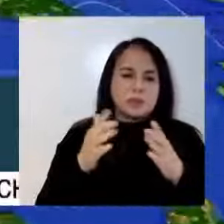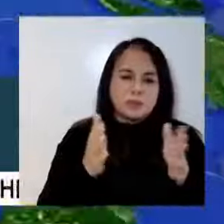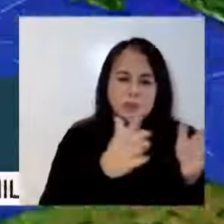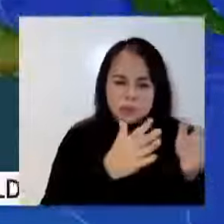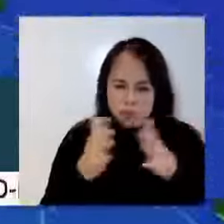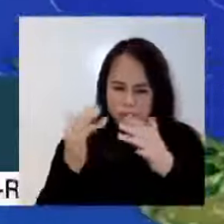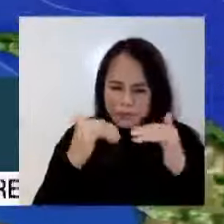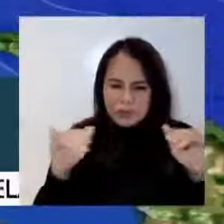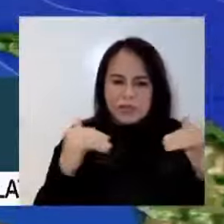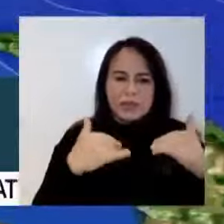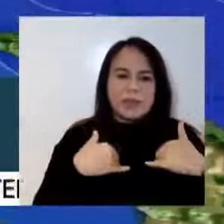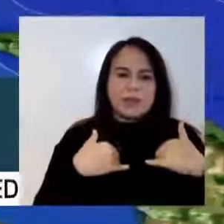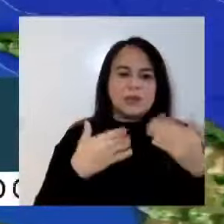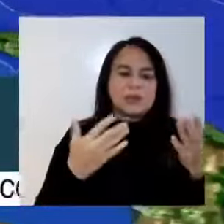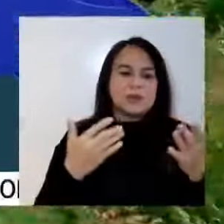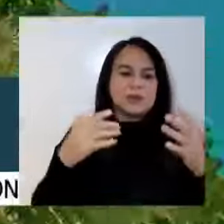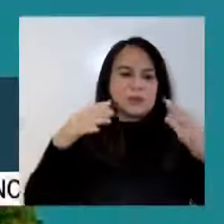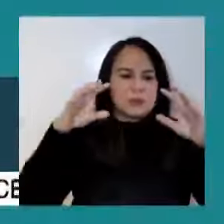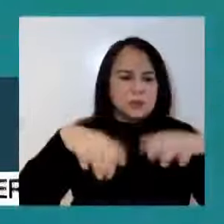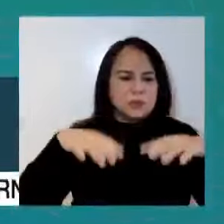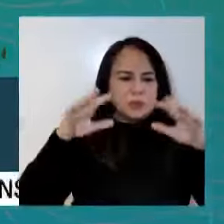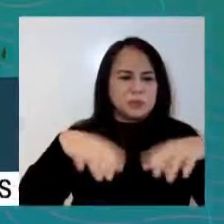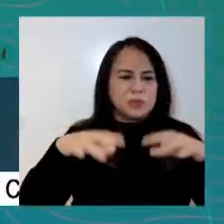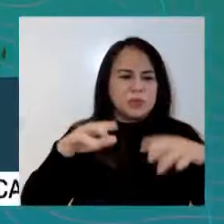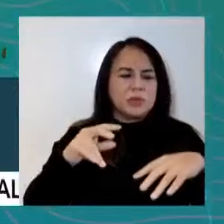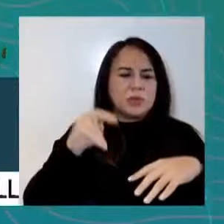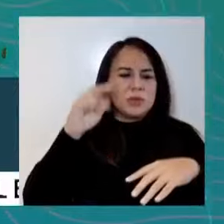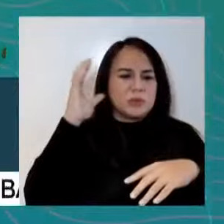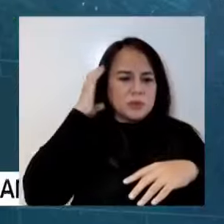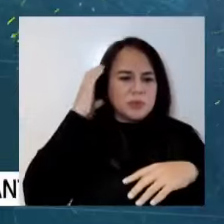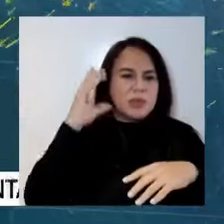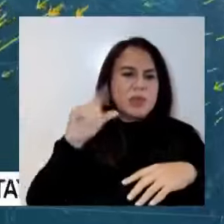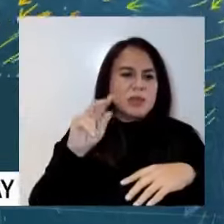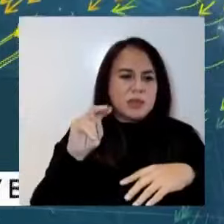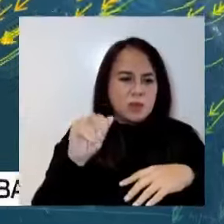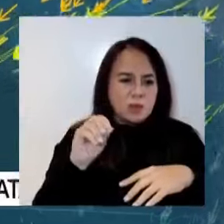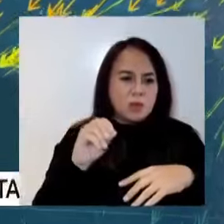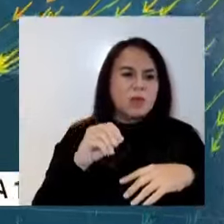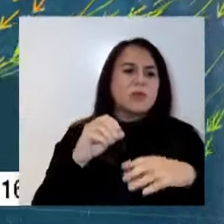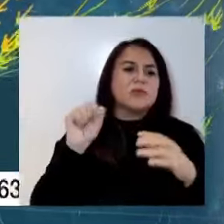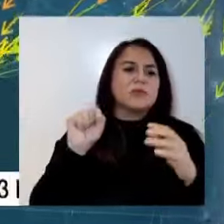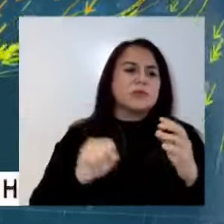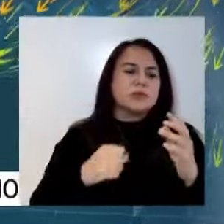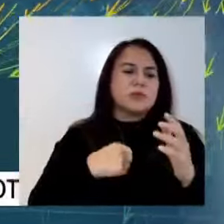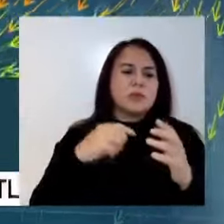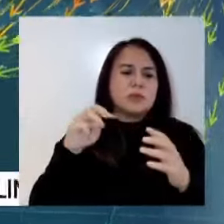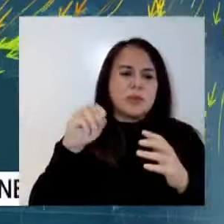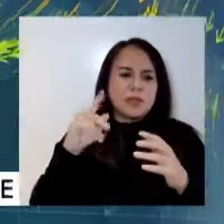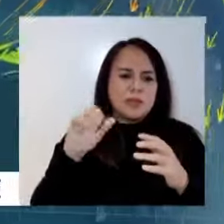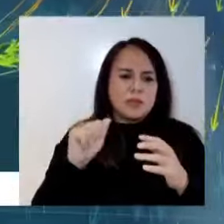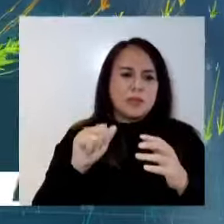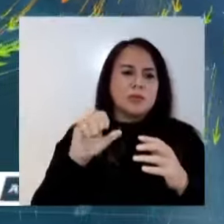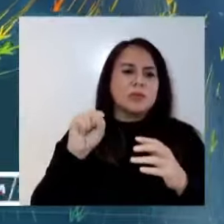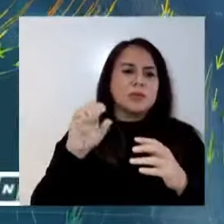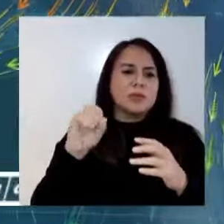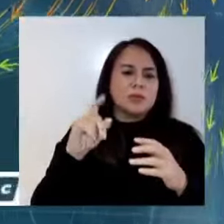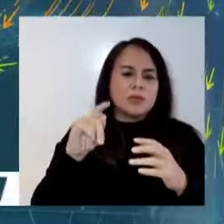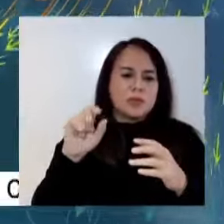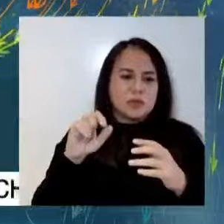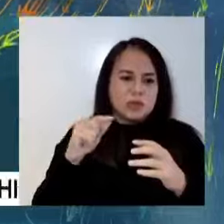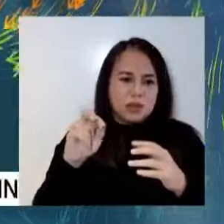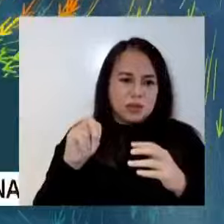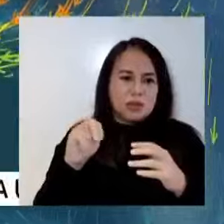scattered moderate to at times heavy rains in Northern Mindanao, Lanao del Sur, Maguindanao, Sokcergen, Davao Region, and Caraga. Flooding and